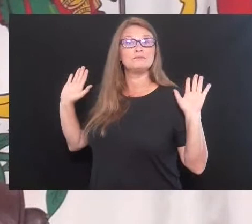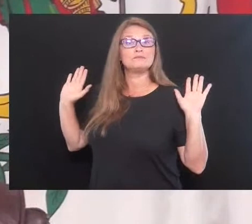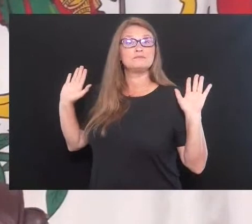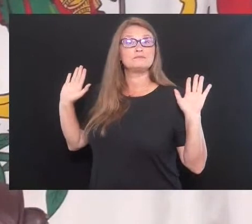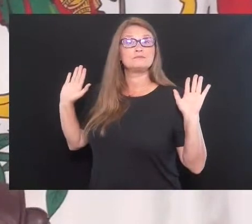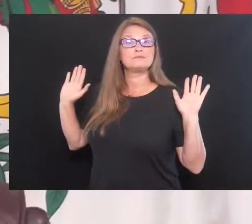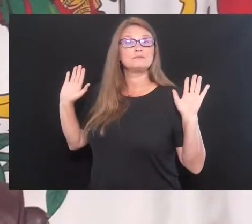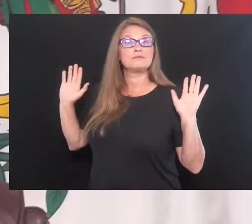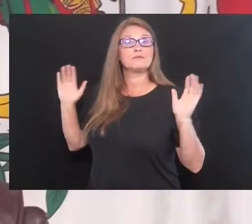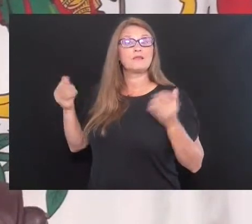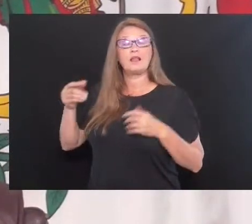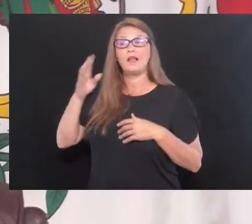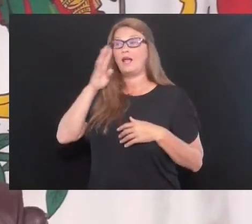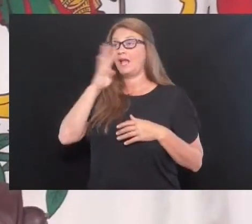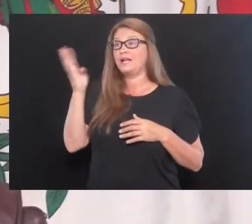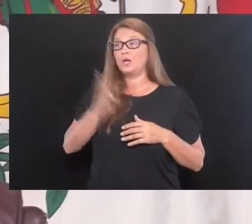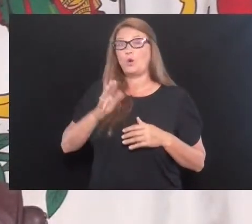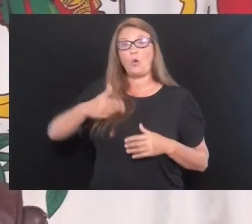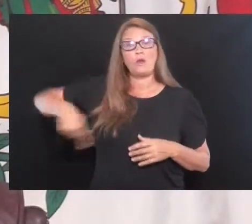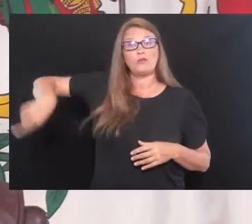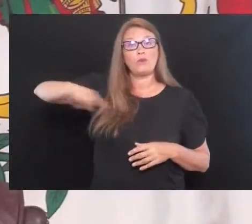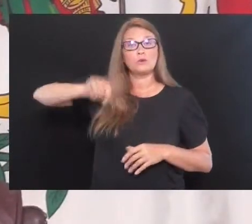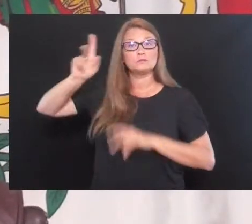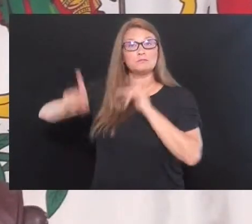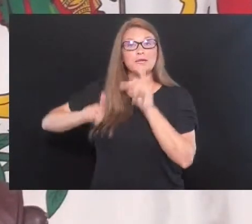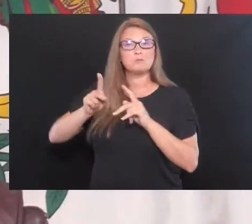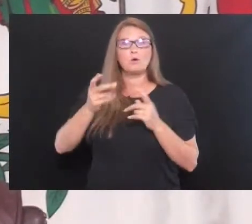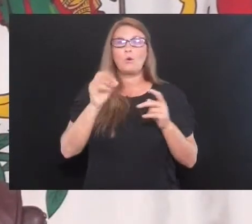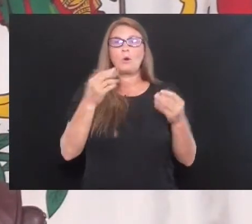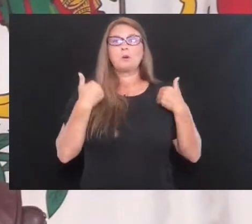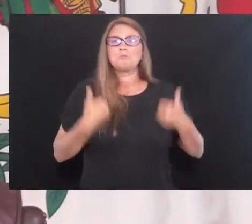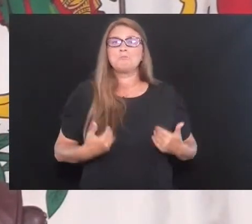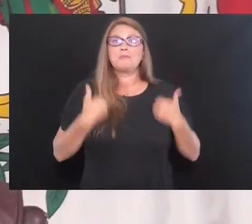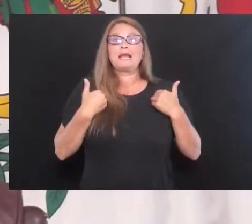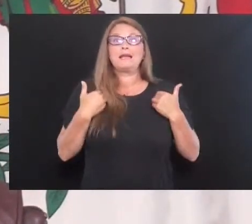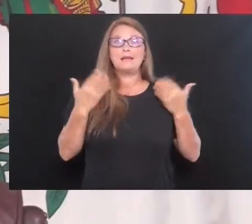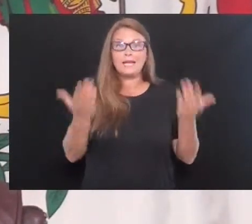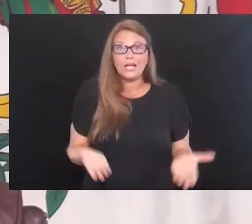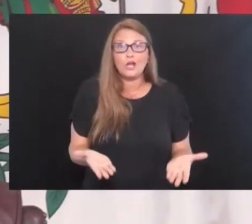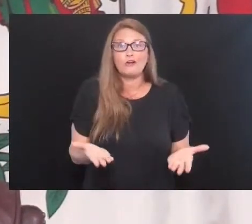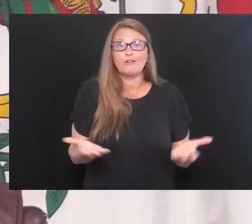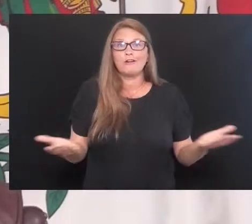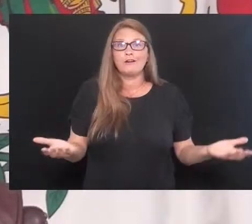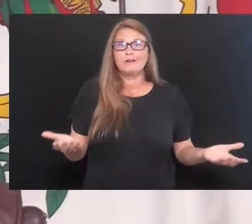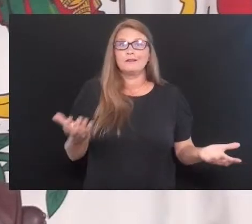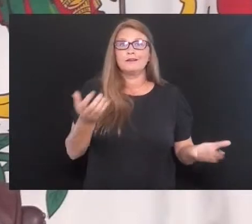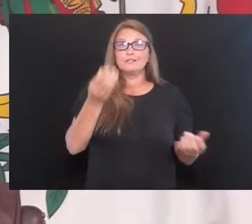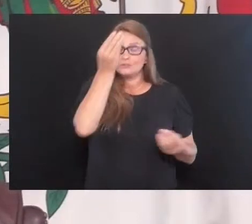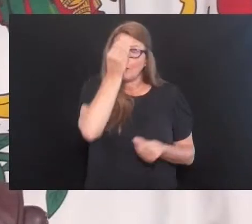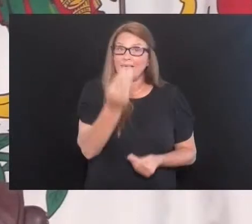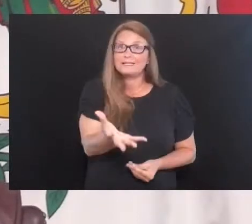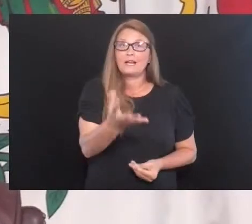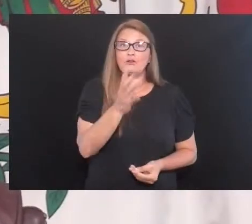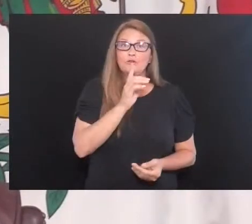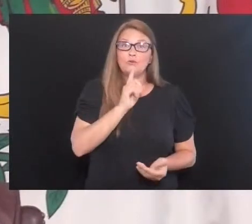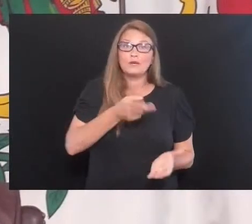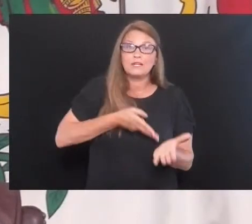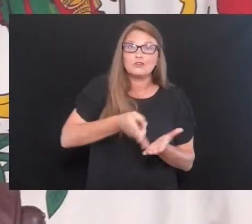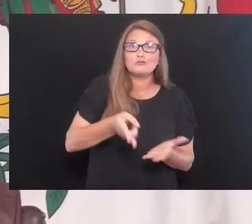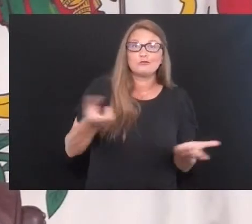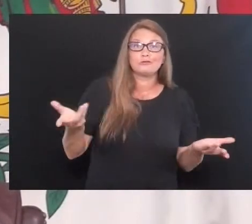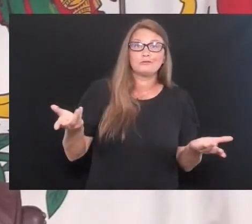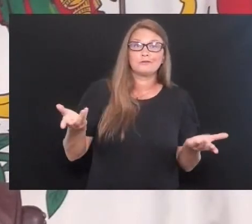luck, or keep coming in front of you and trying to convince you of what is the truth. And,